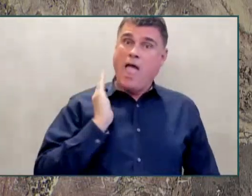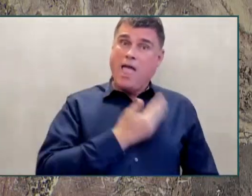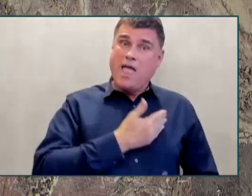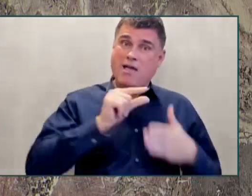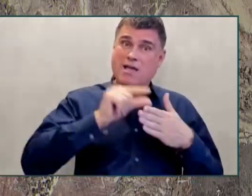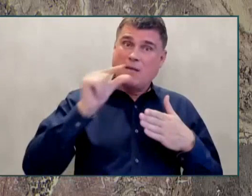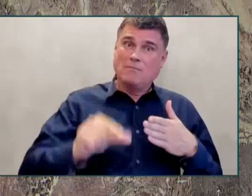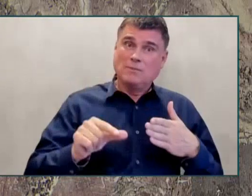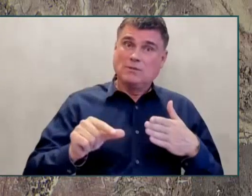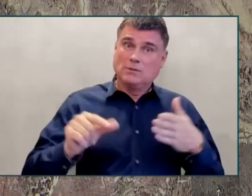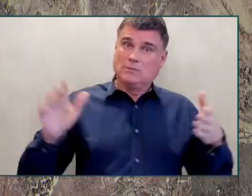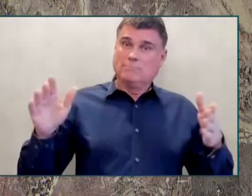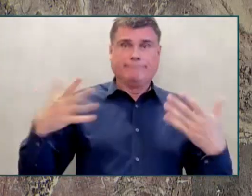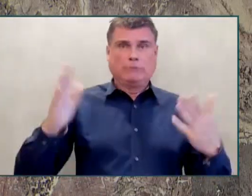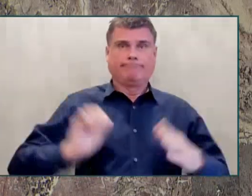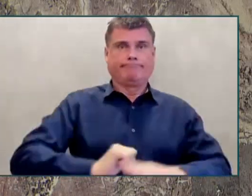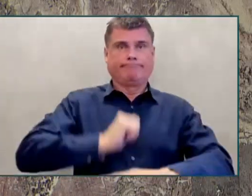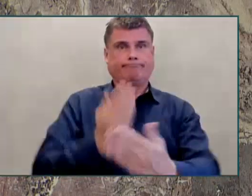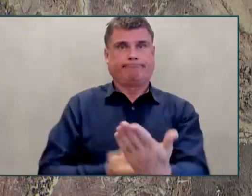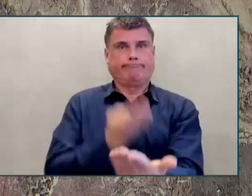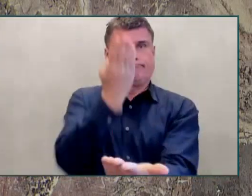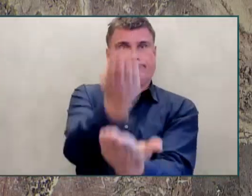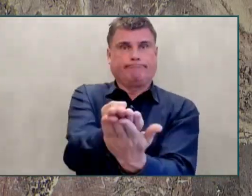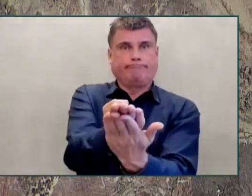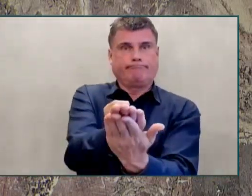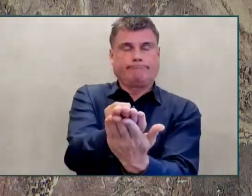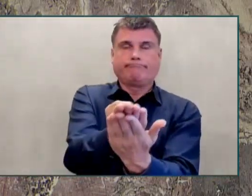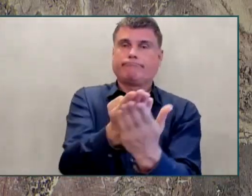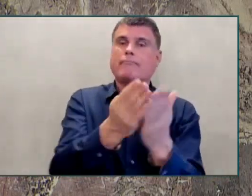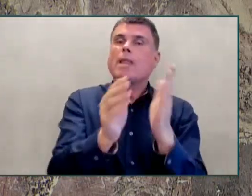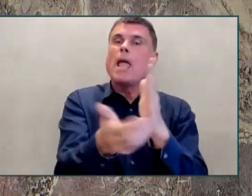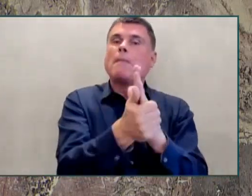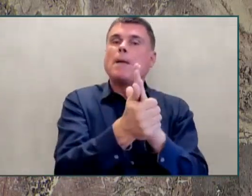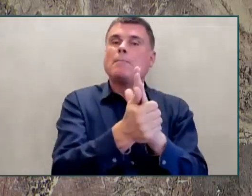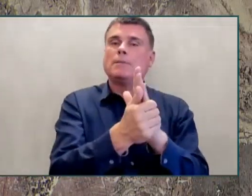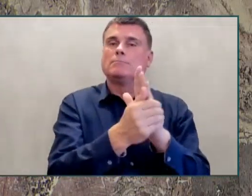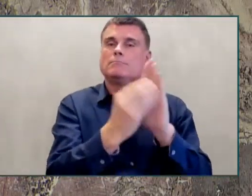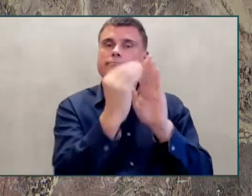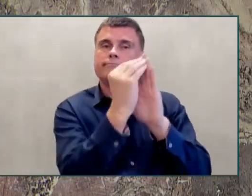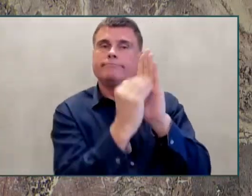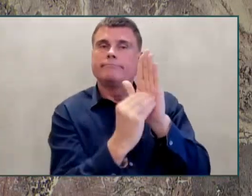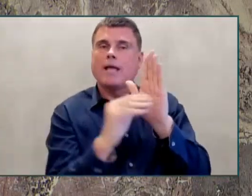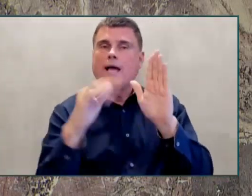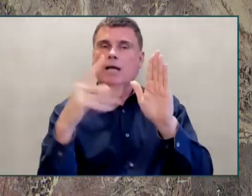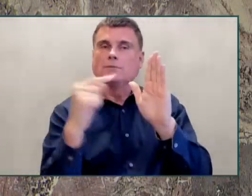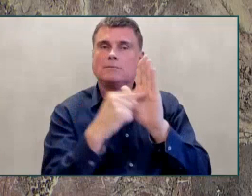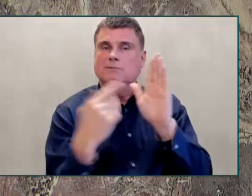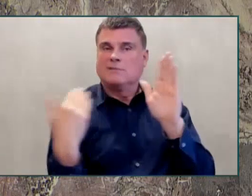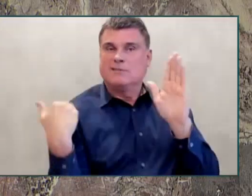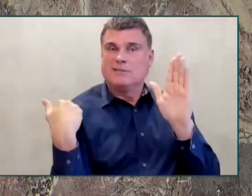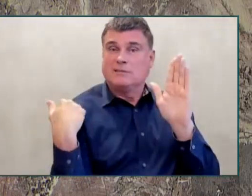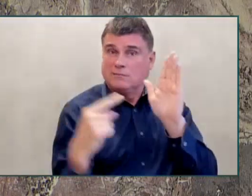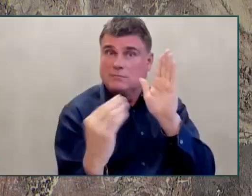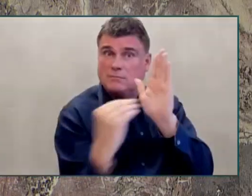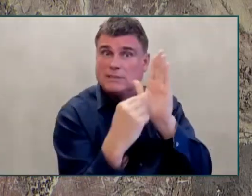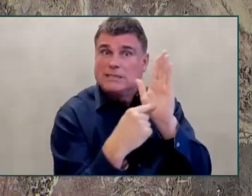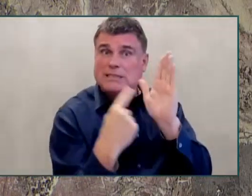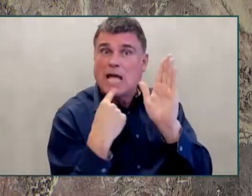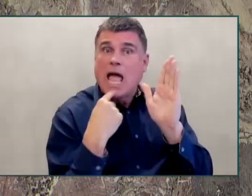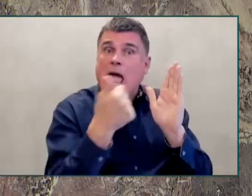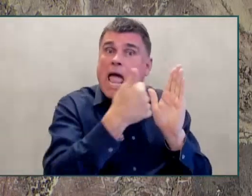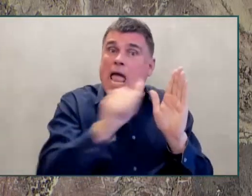taking office, that any elected official that held a post in the Executive